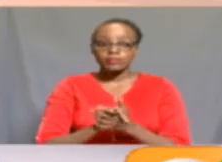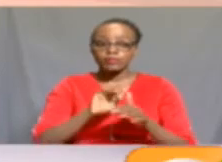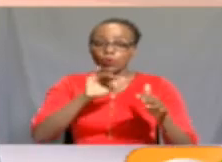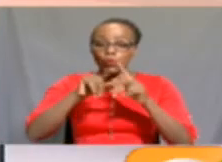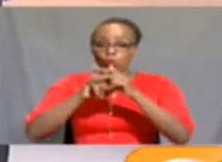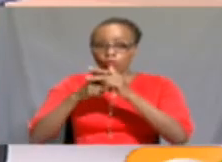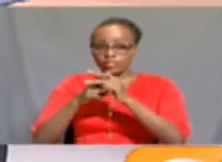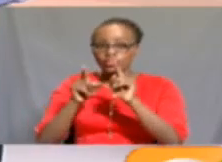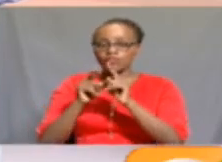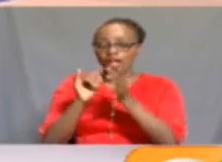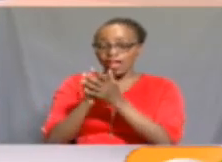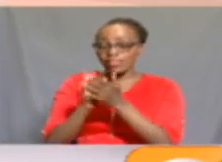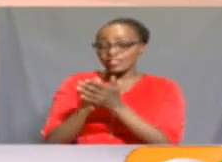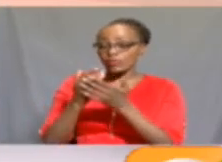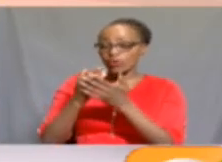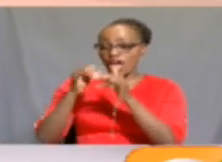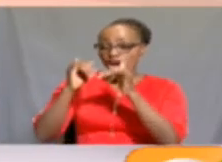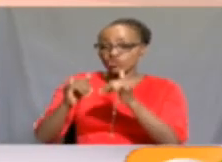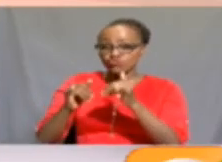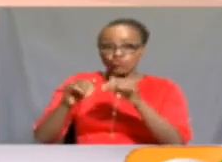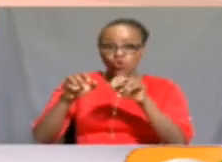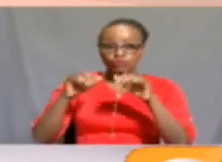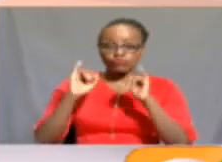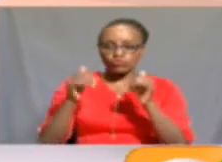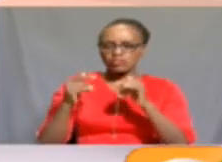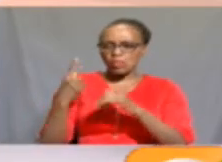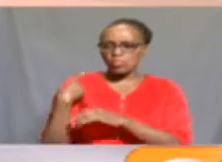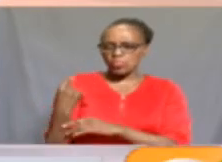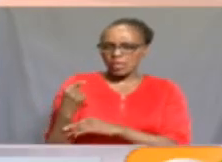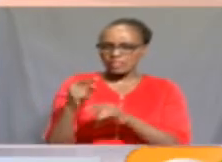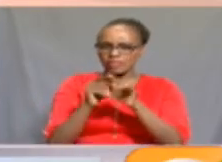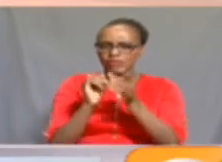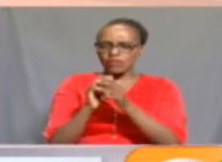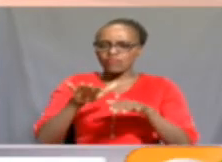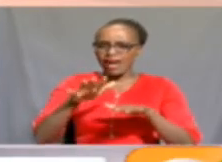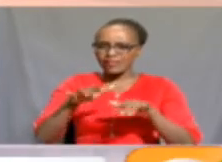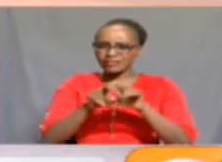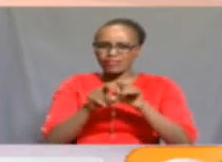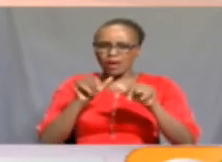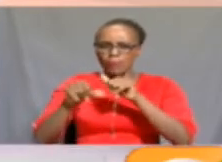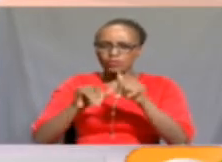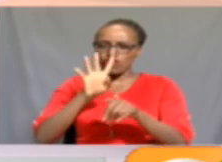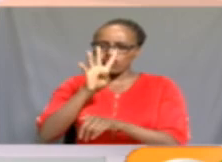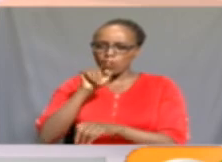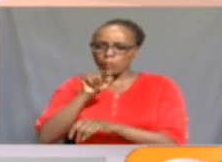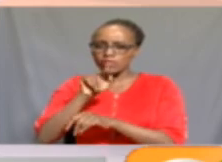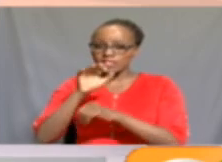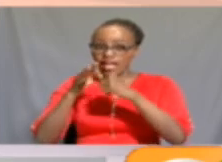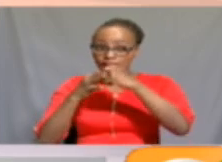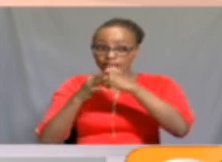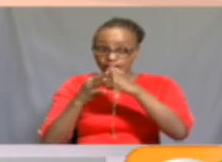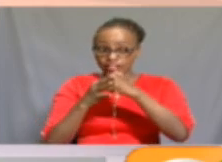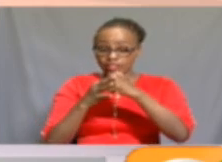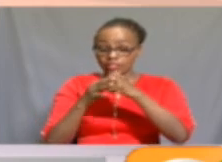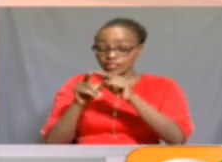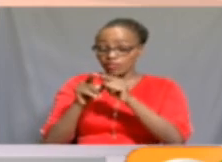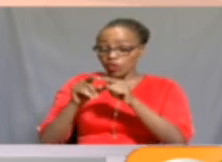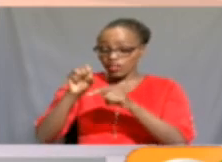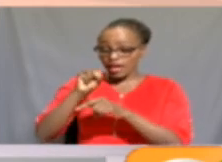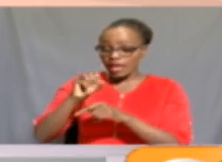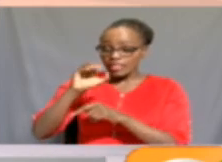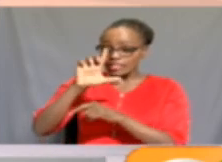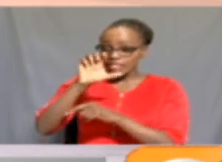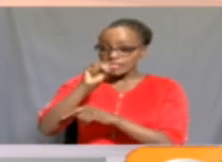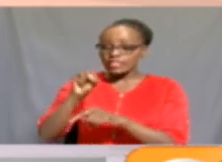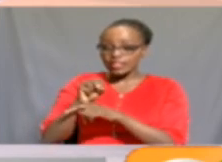We start with some breaking news. A short while ago, a moderate earthquake measuring 4.8 on the Richter scale hits